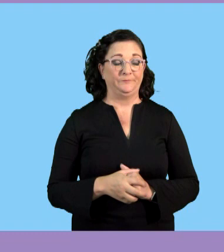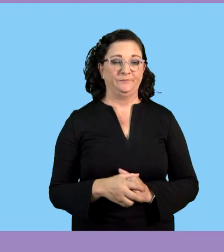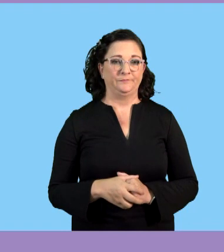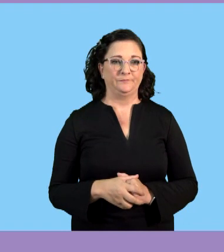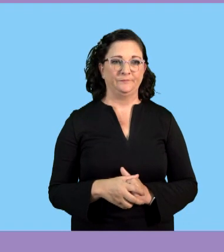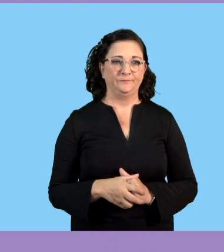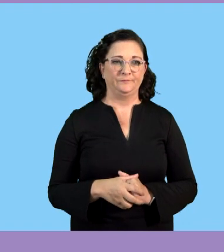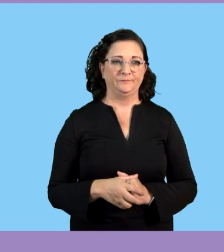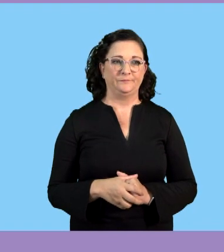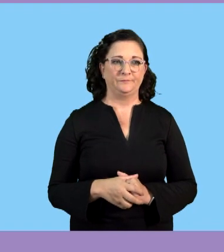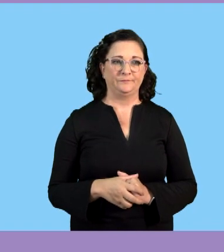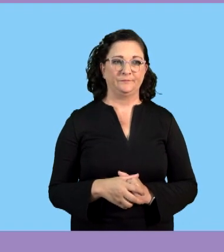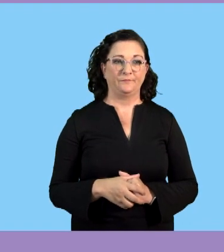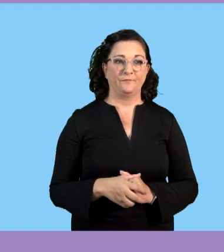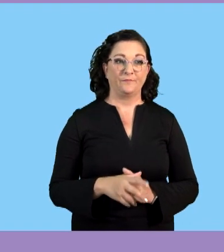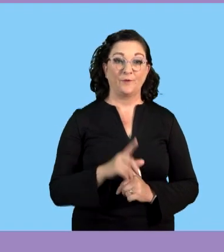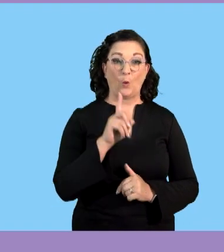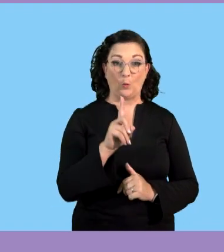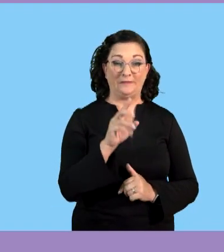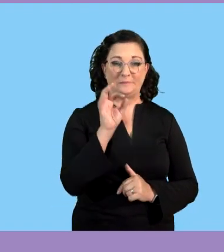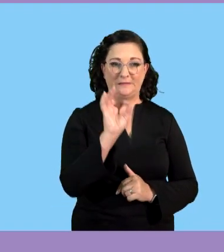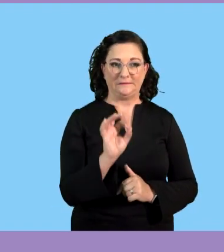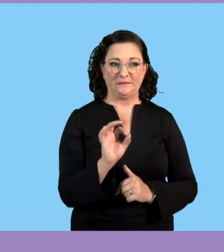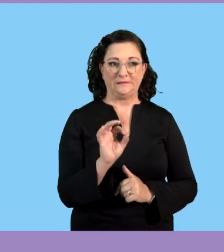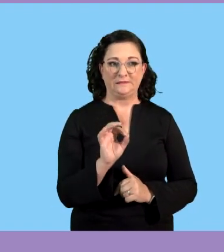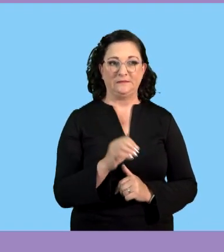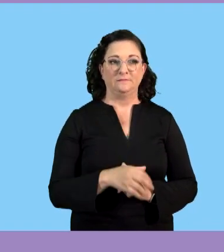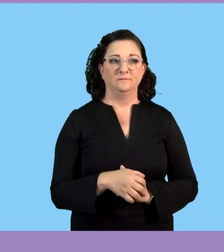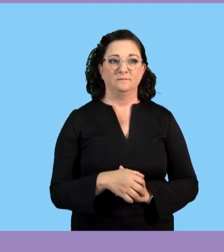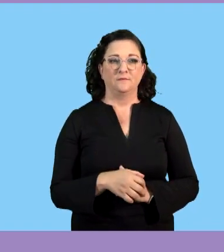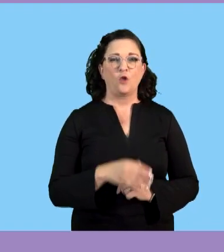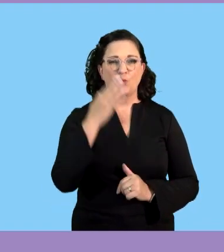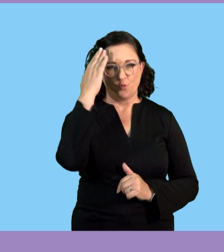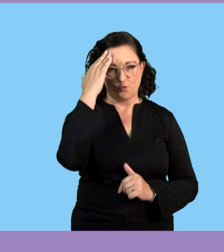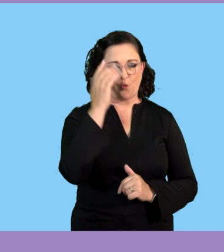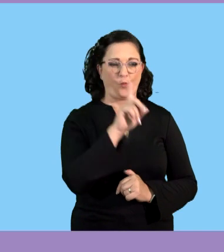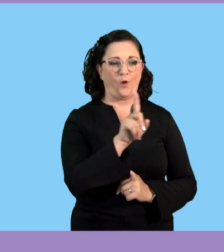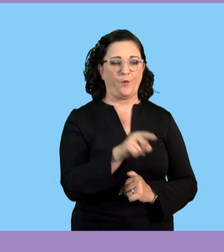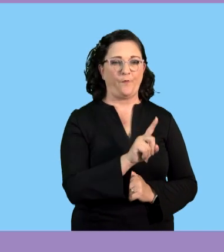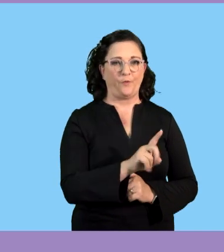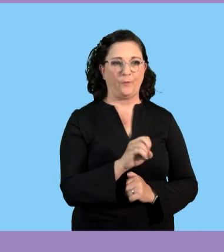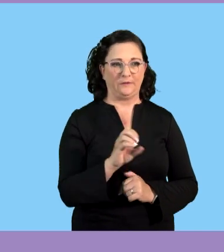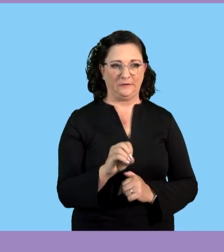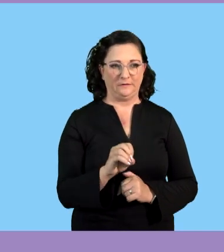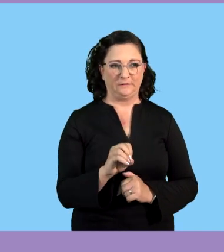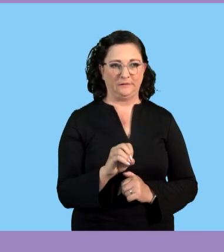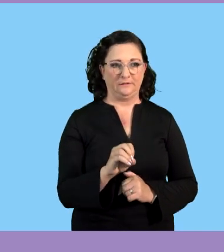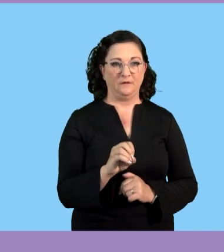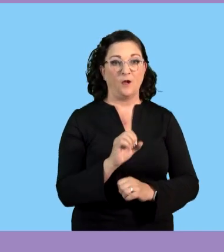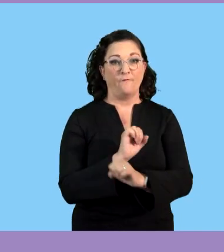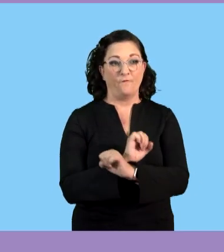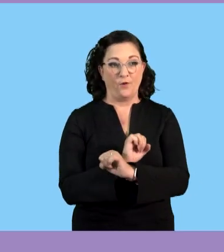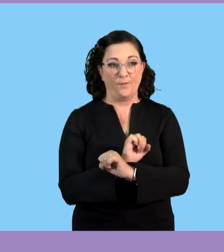143,650. So we're going to say 1, we know a percent is out of 100, of